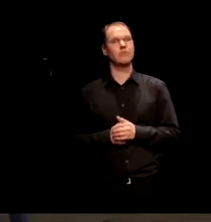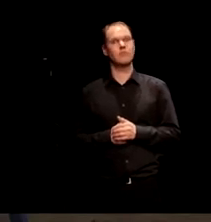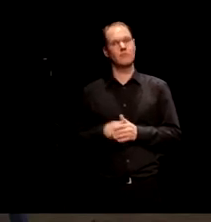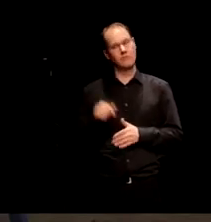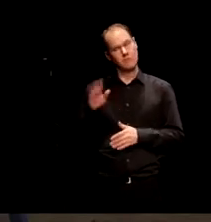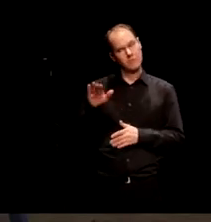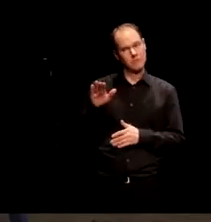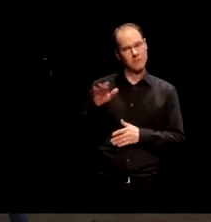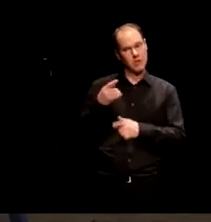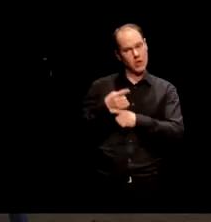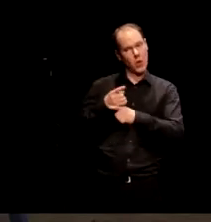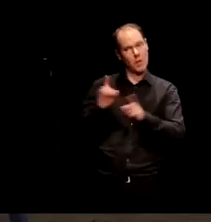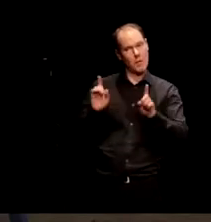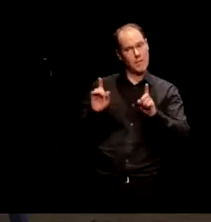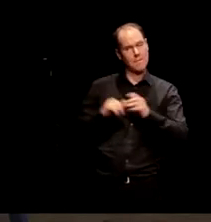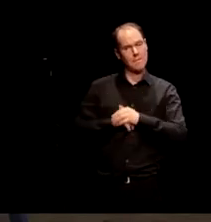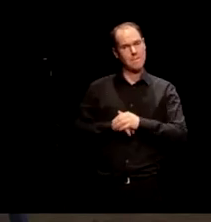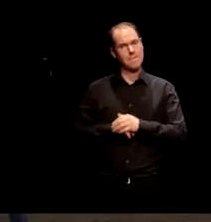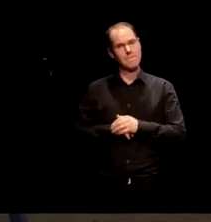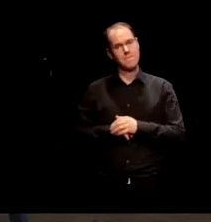Is it